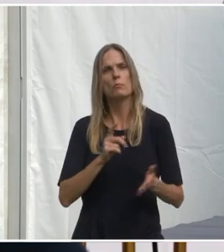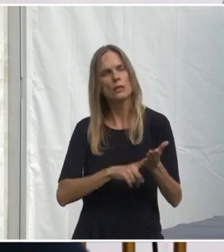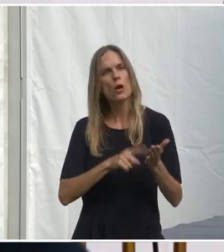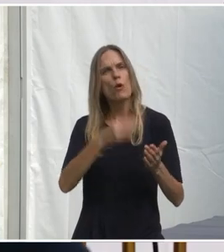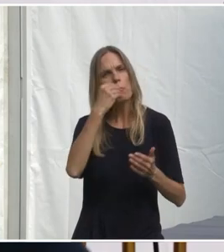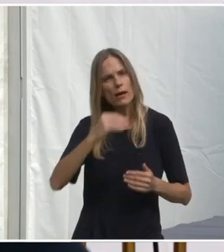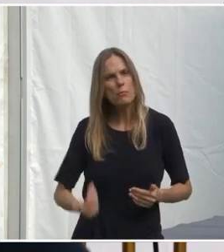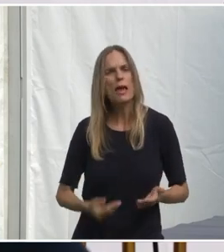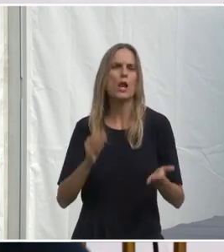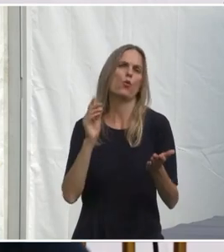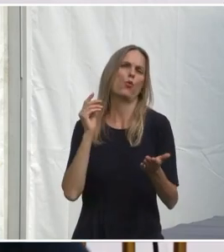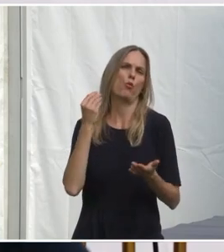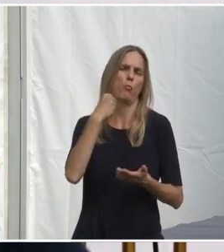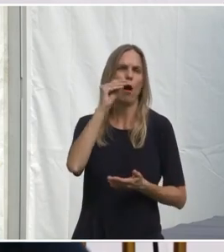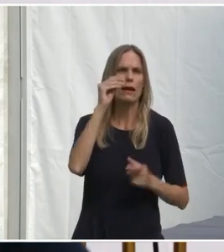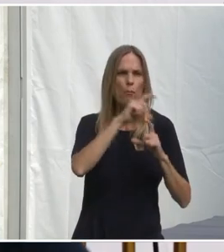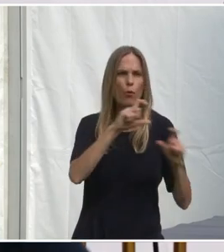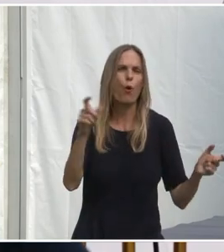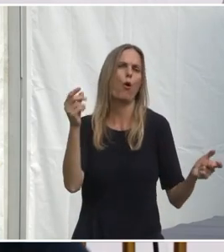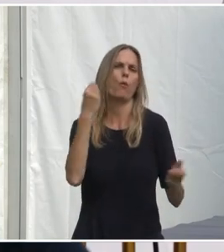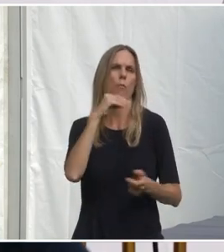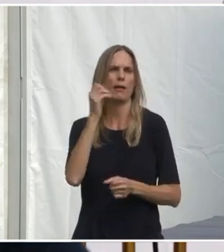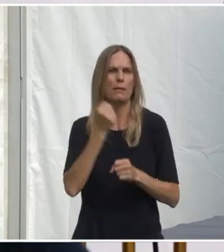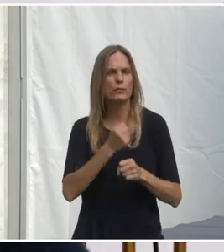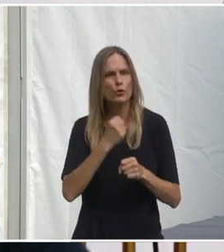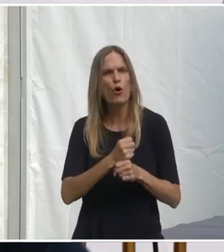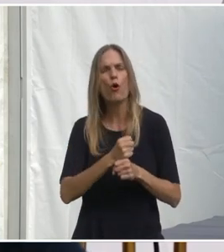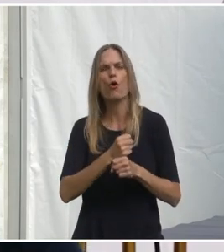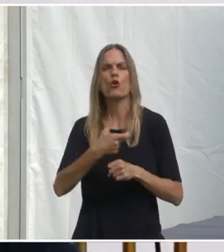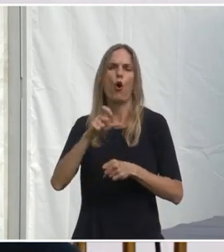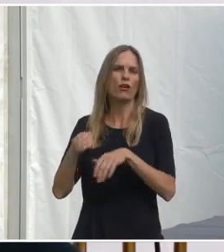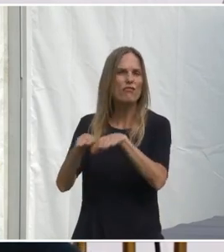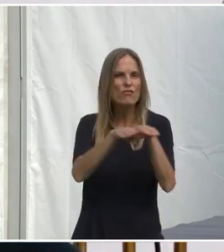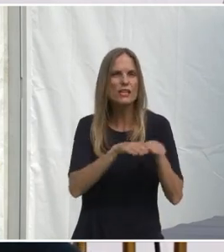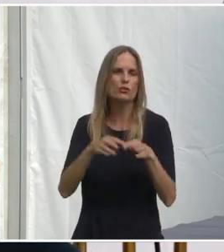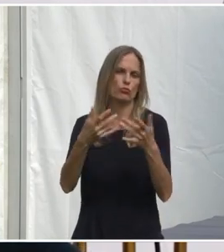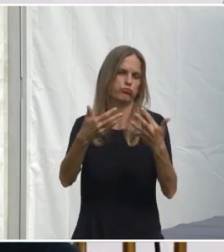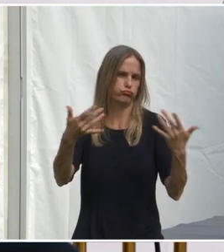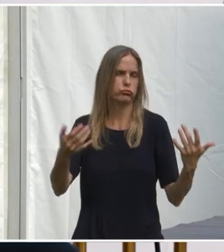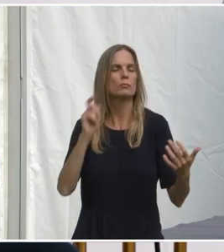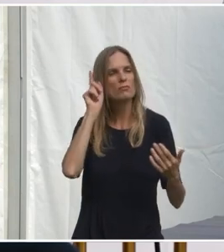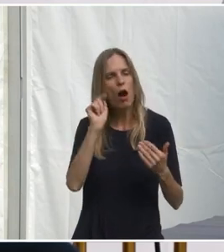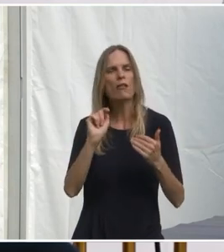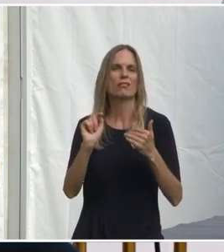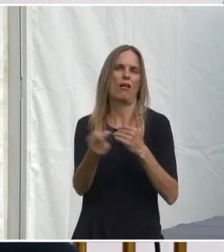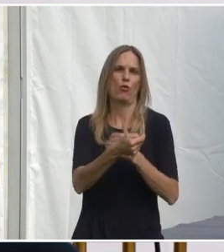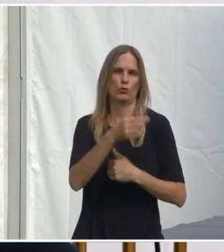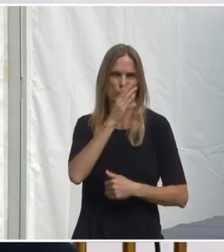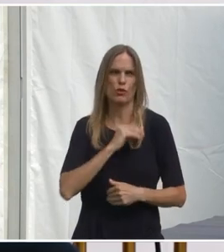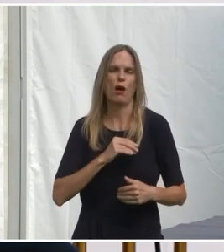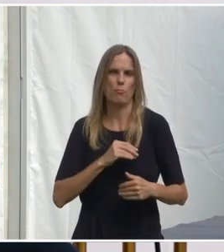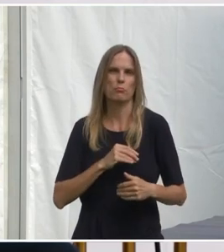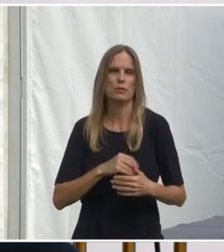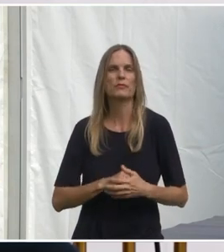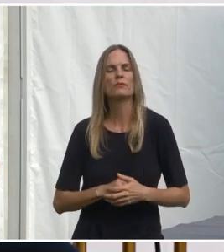schools, better environment, better jobs, more equal this and that. And I think that is the way. If we turn up greedy,